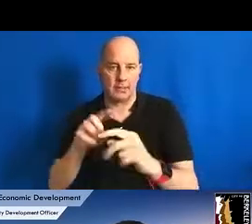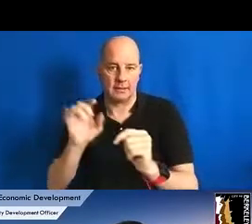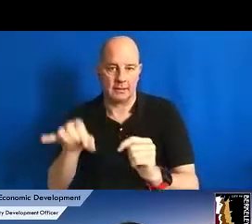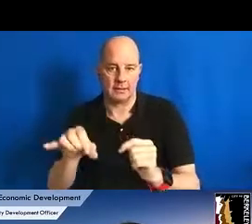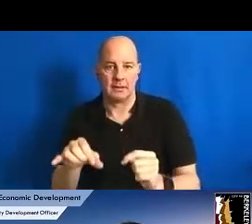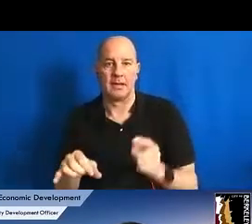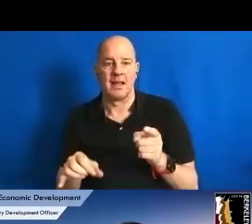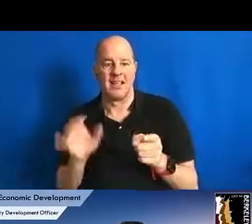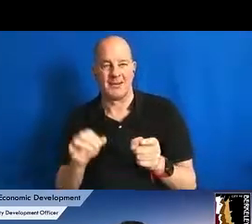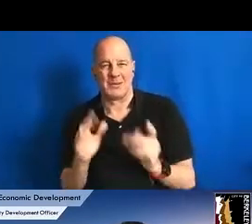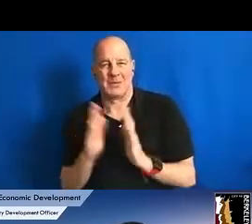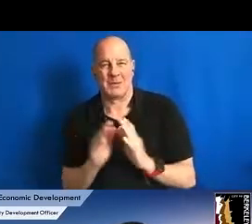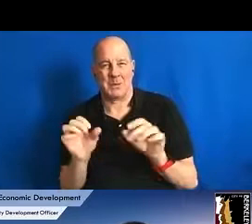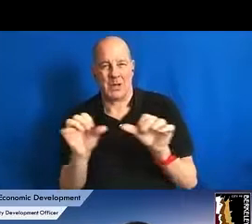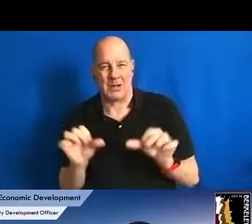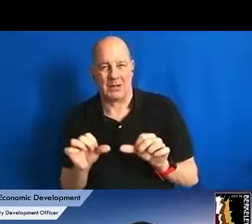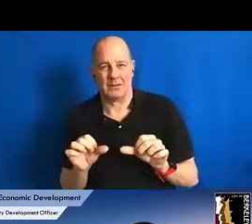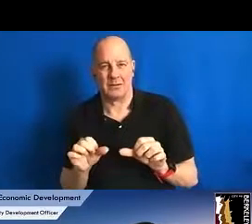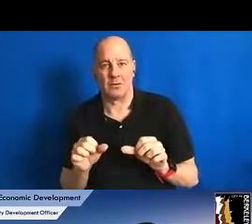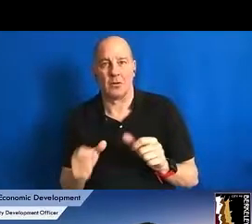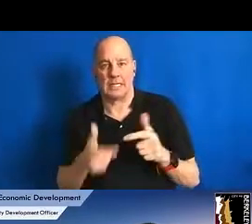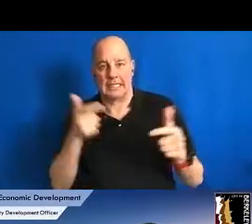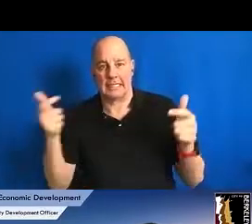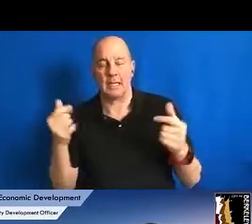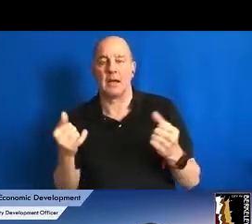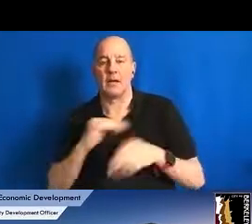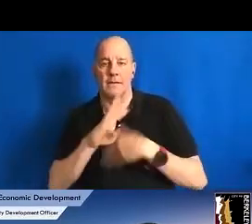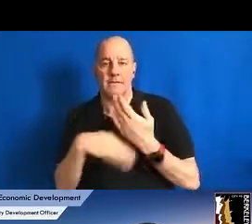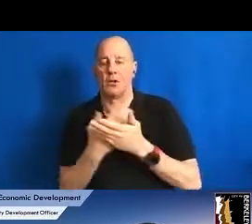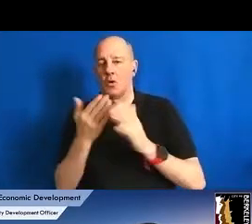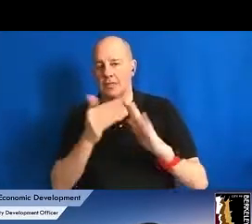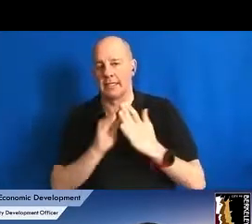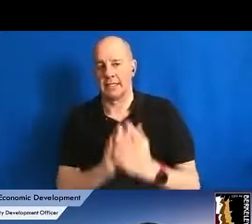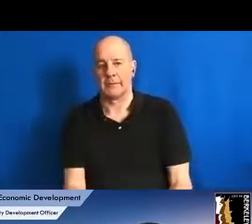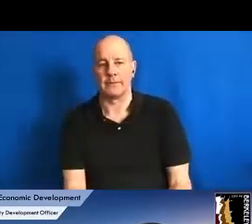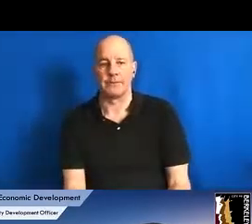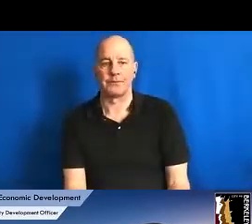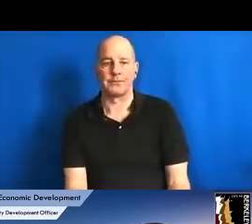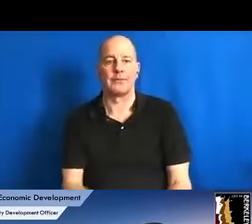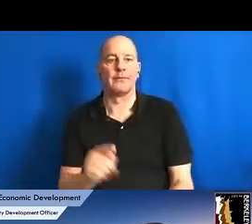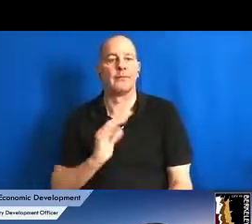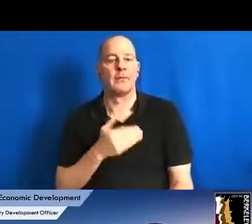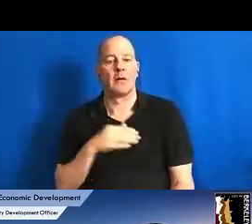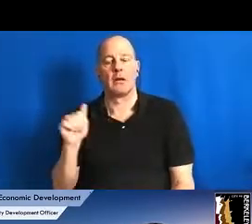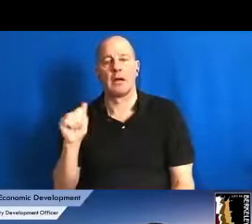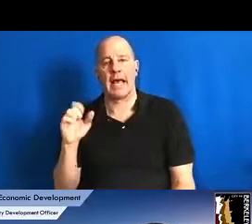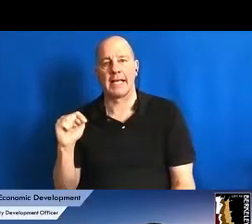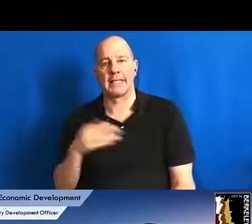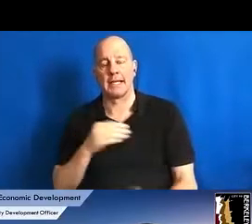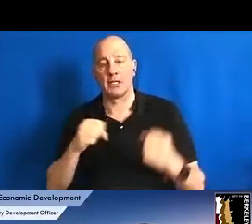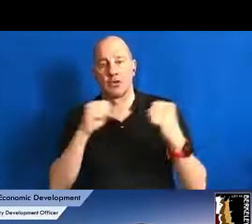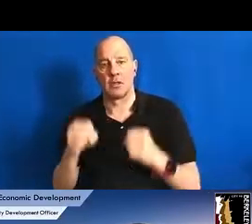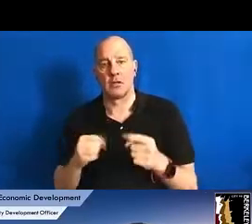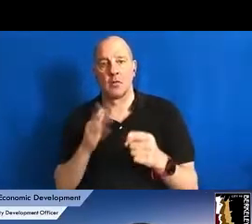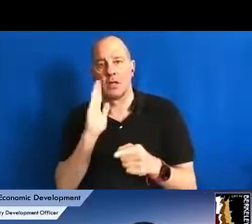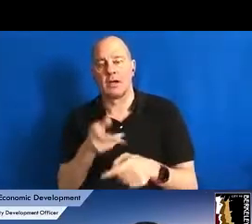area, so it expanded, and now it's citywide. So these are our assets and strengths. As I mentioned, you get the loan